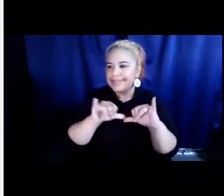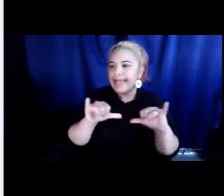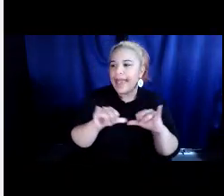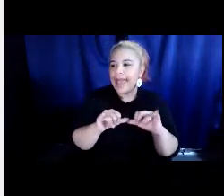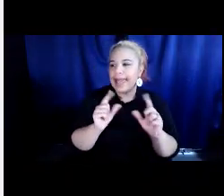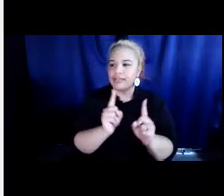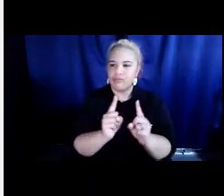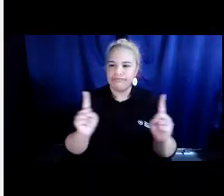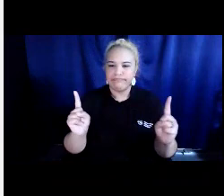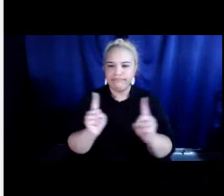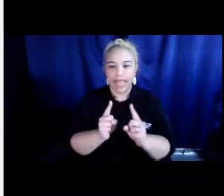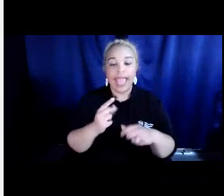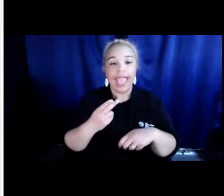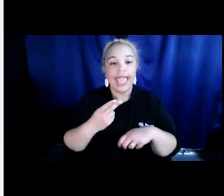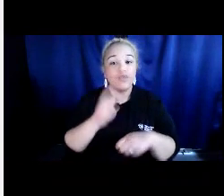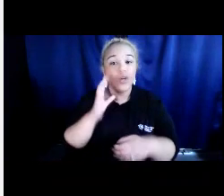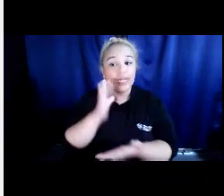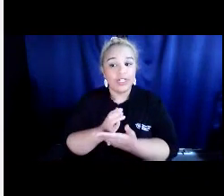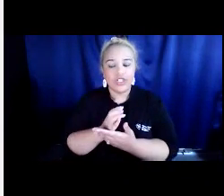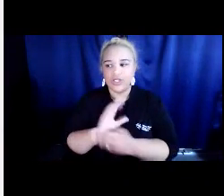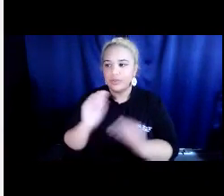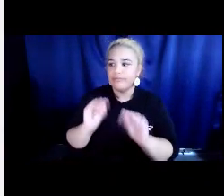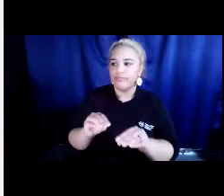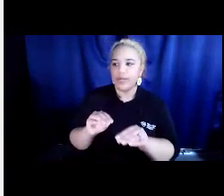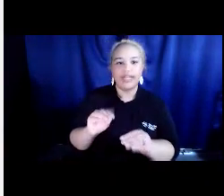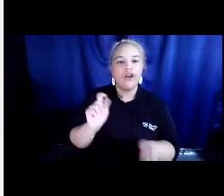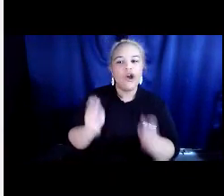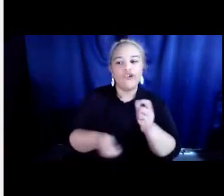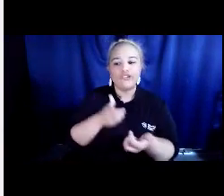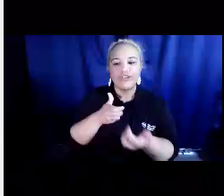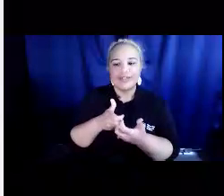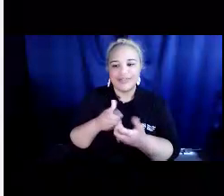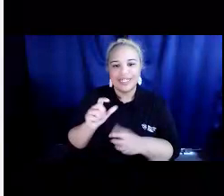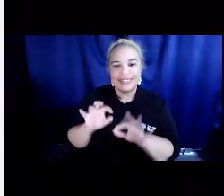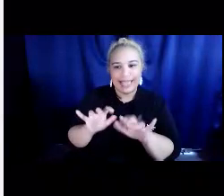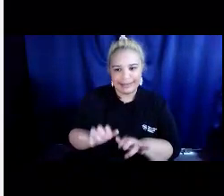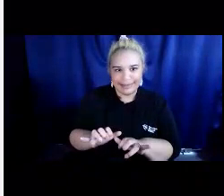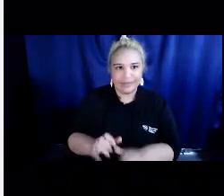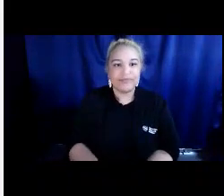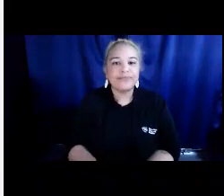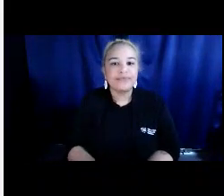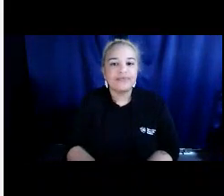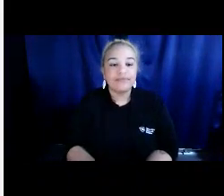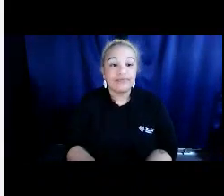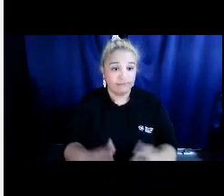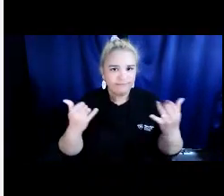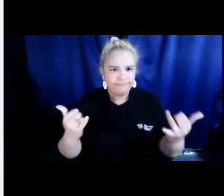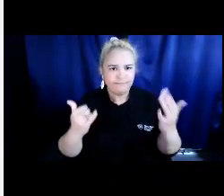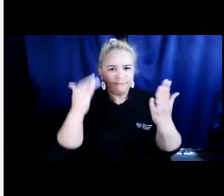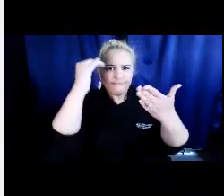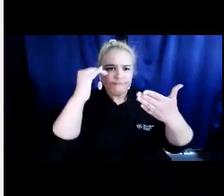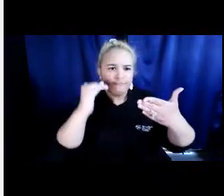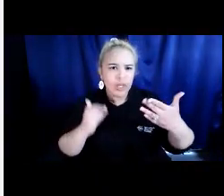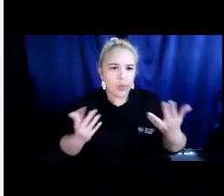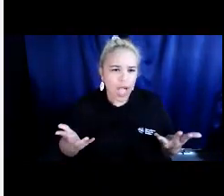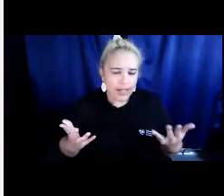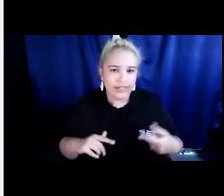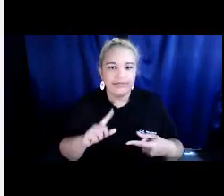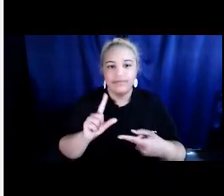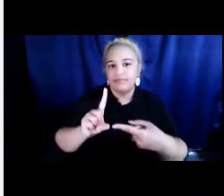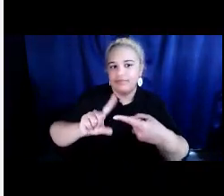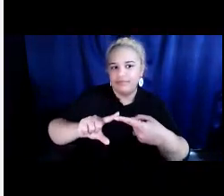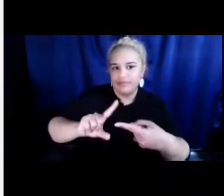community spaces more accommodating for everyone. First, we'll define what we mean by sensory inclusion. Then